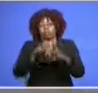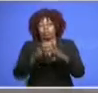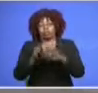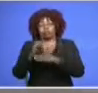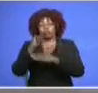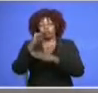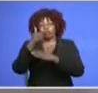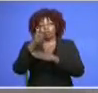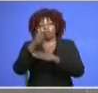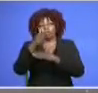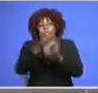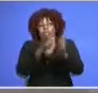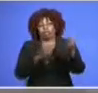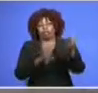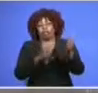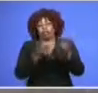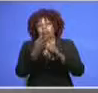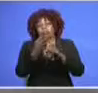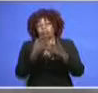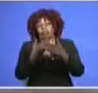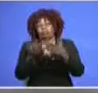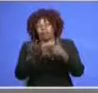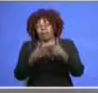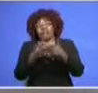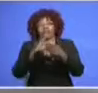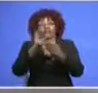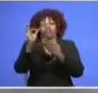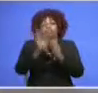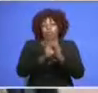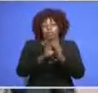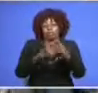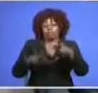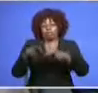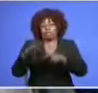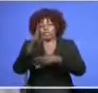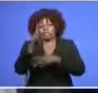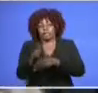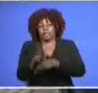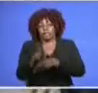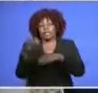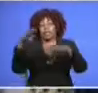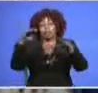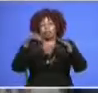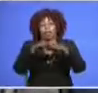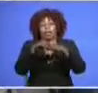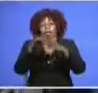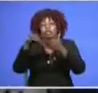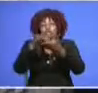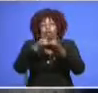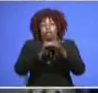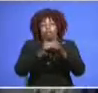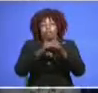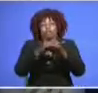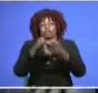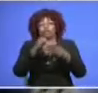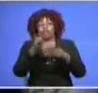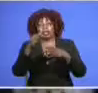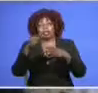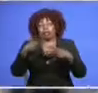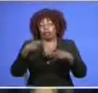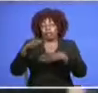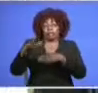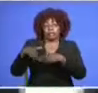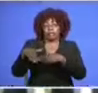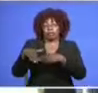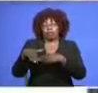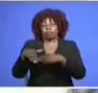The case was delayed back in February after prosecutors indicated they need a number of bank documents that weren't yet available. Chief